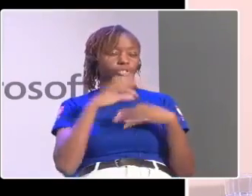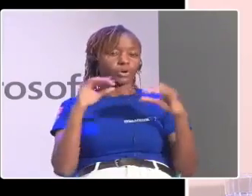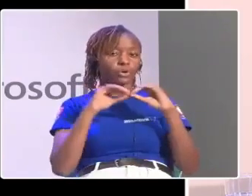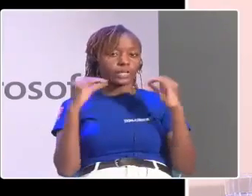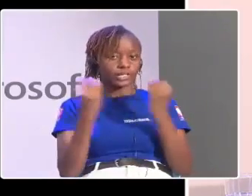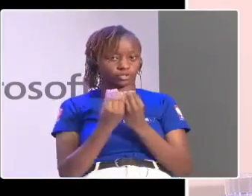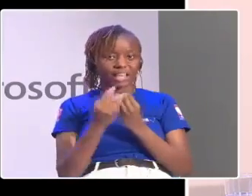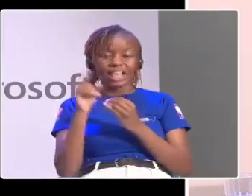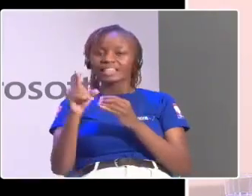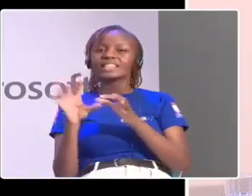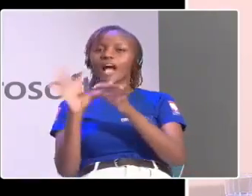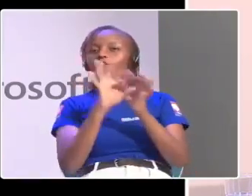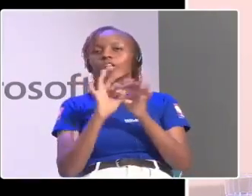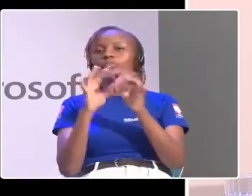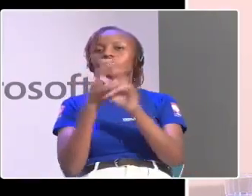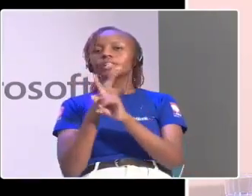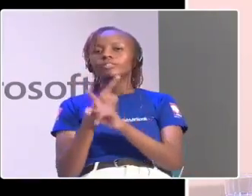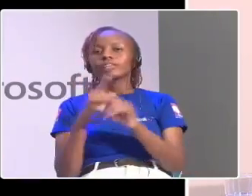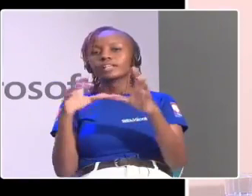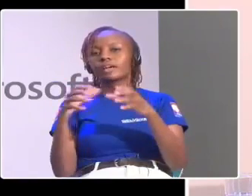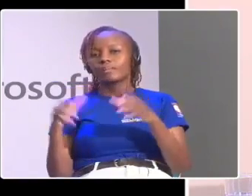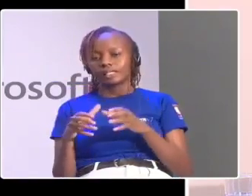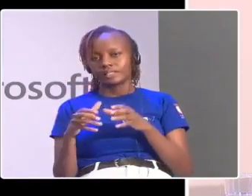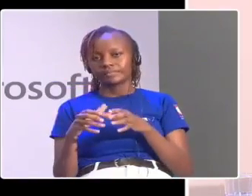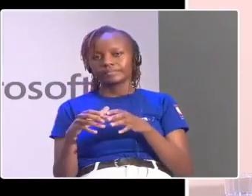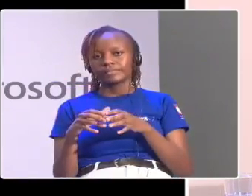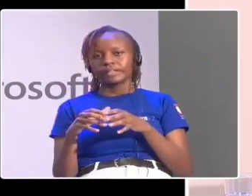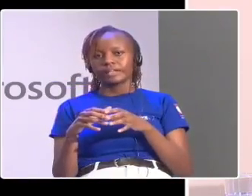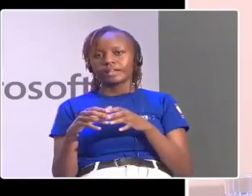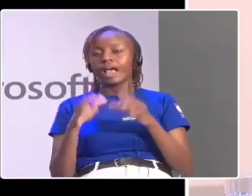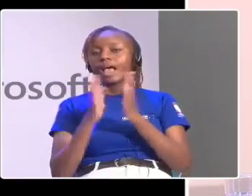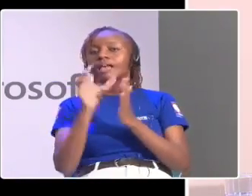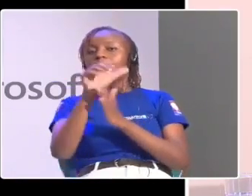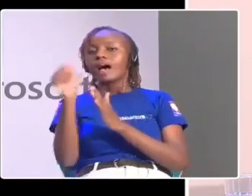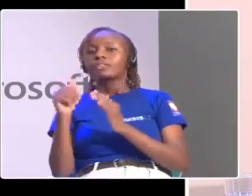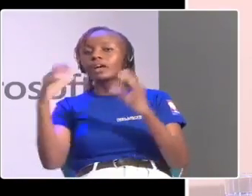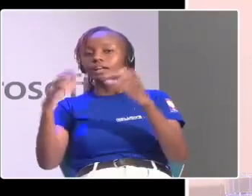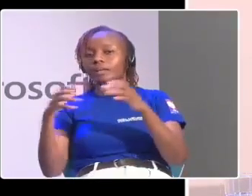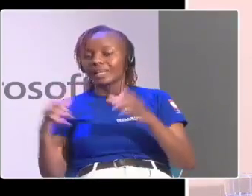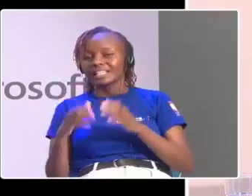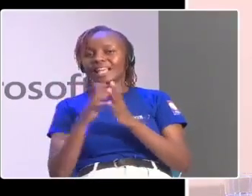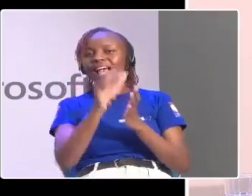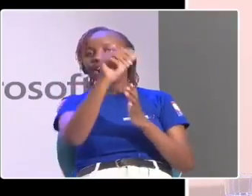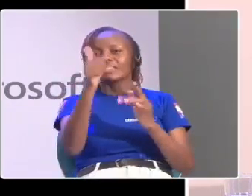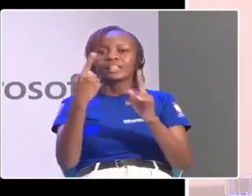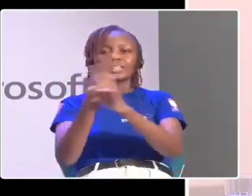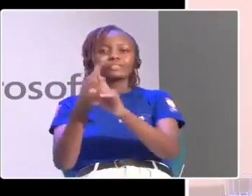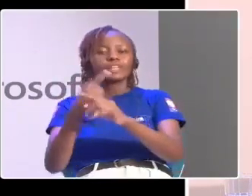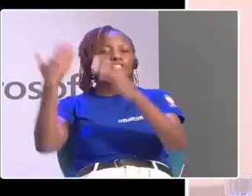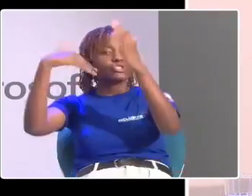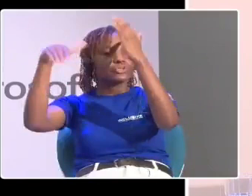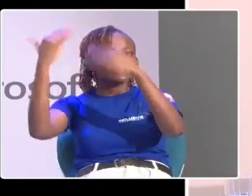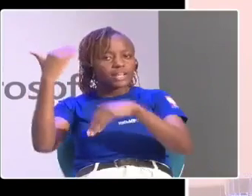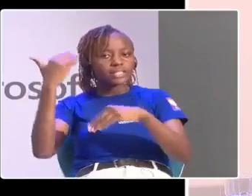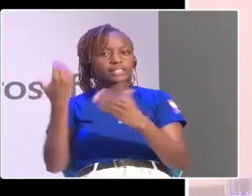many different companies, tech companies, but now also many, many other companies, as well as many different universities and